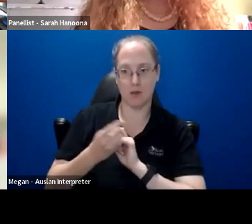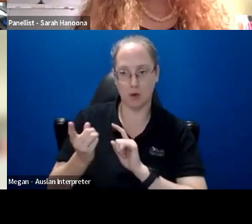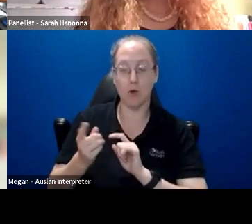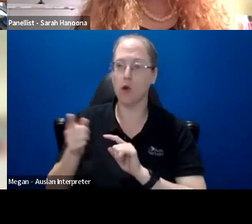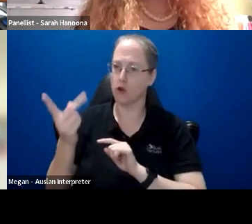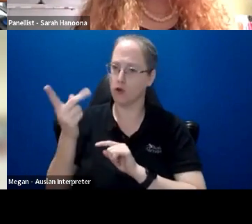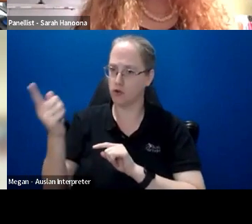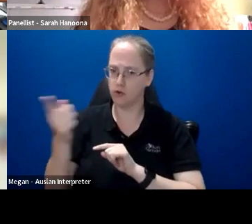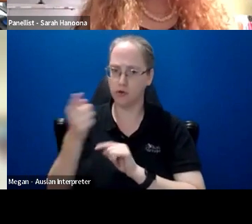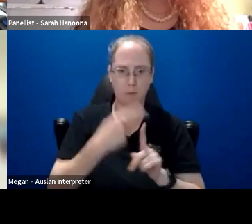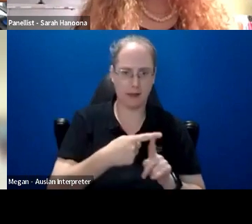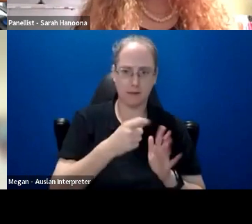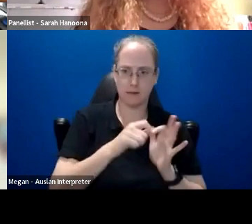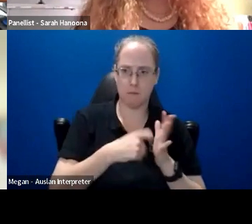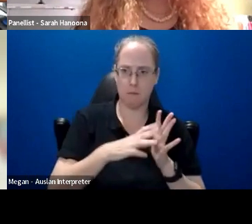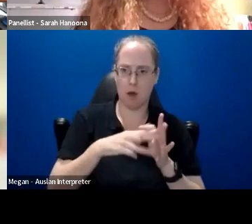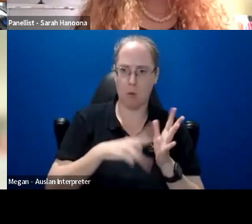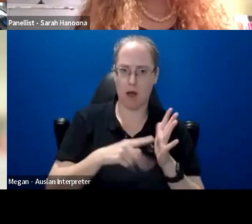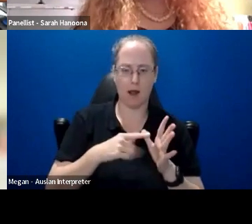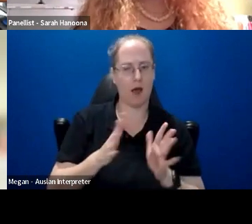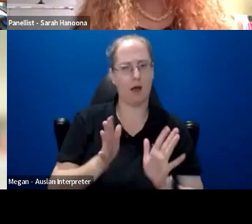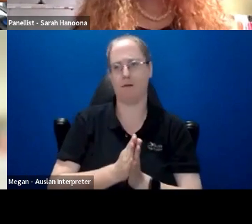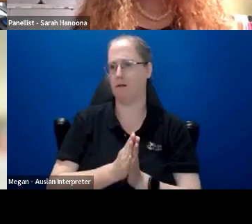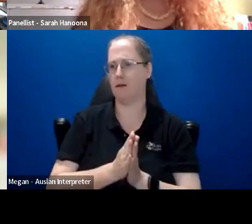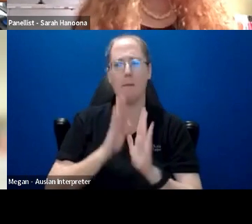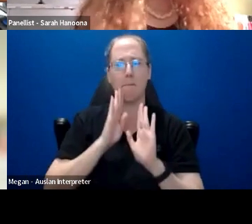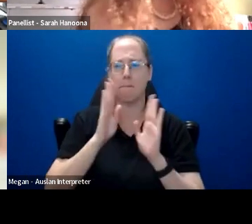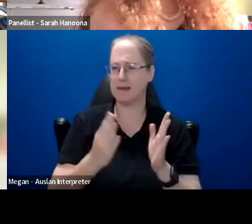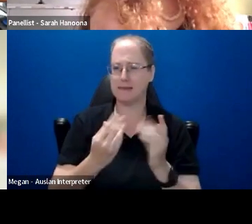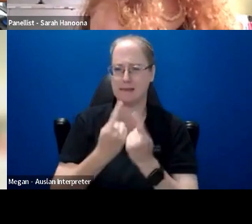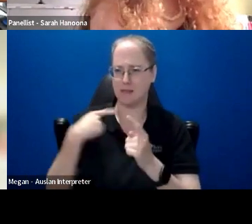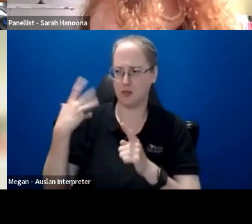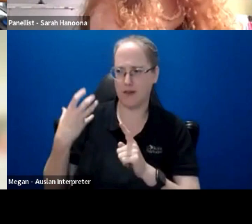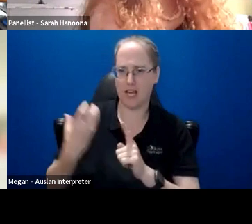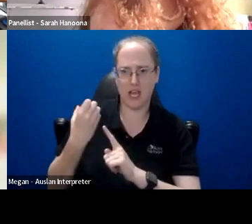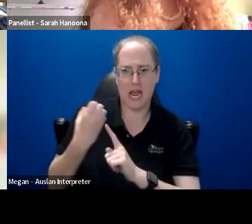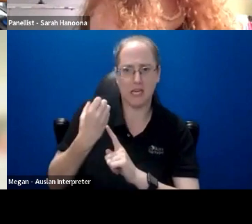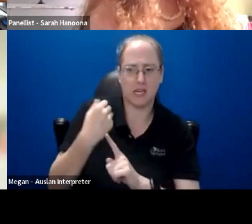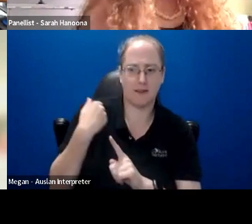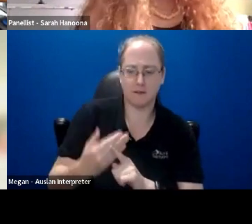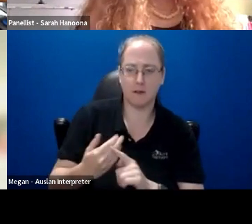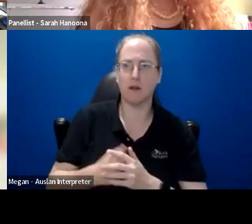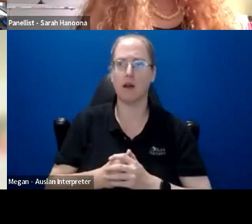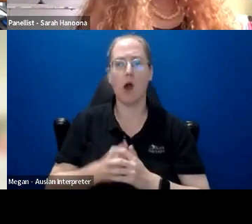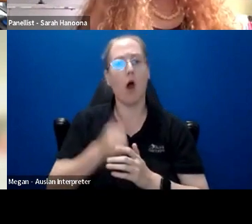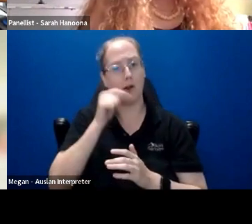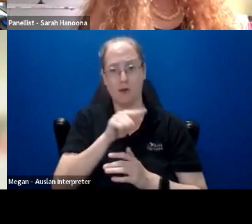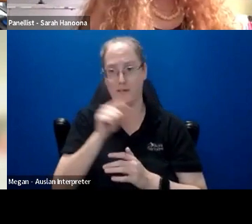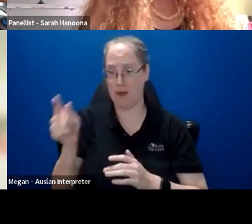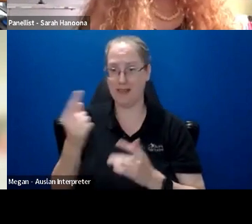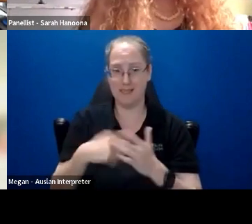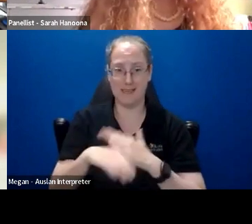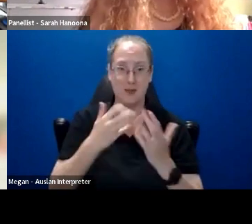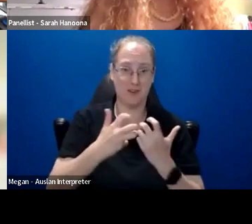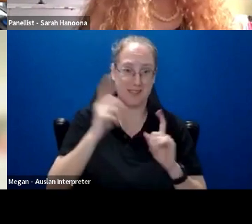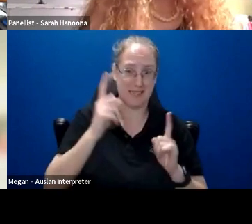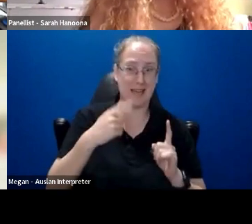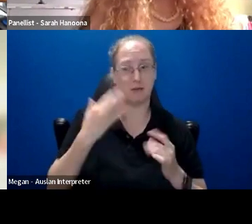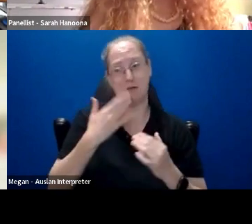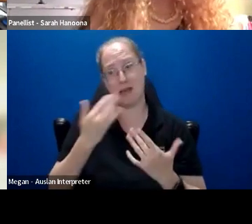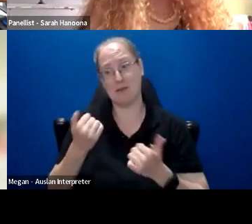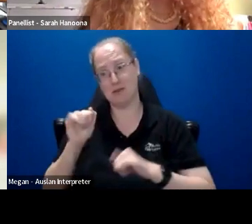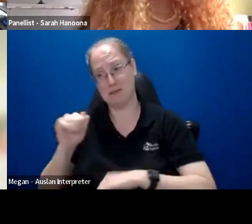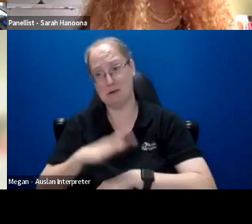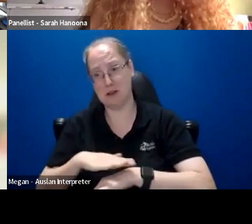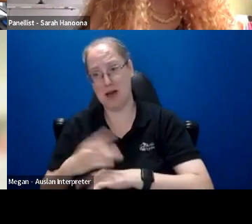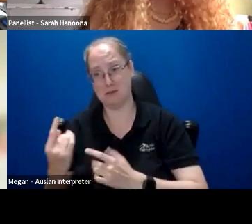are already achieving amazing things at the moment. And thank you. I know you're both at university today, so thank you for taking the time